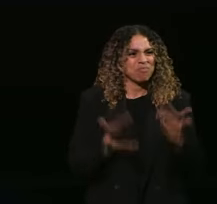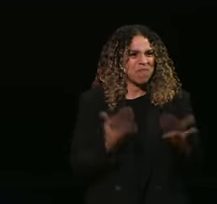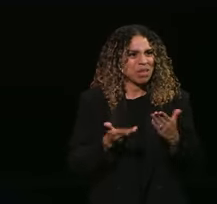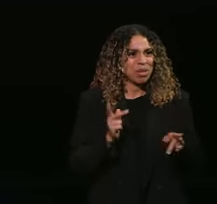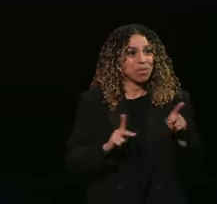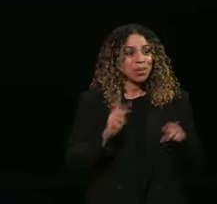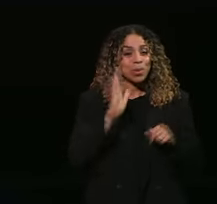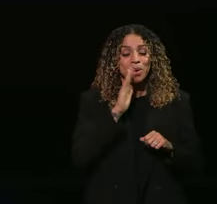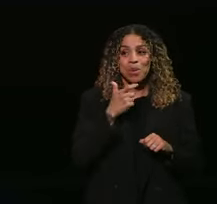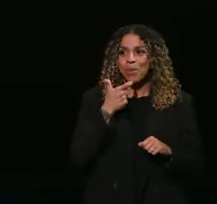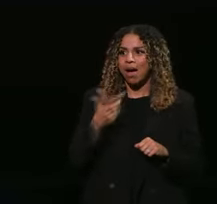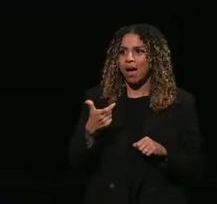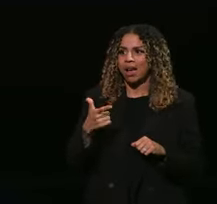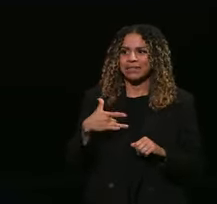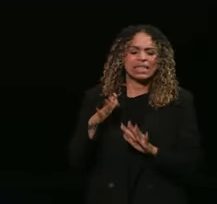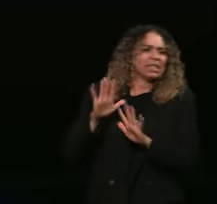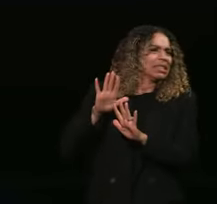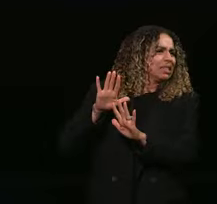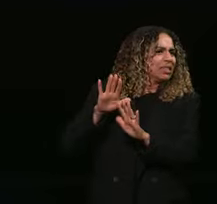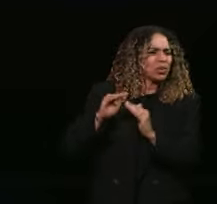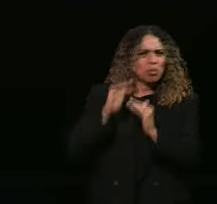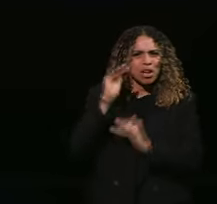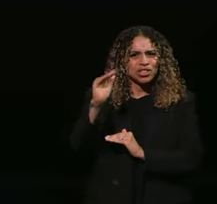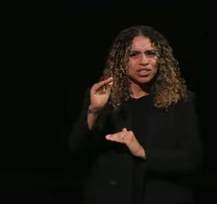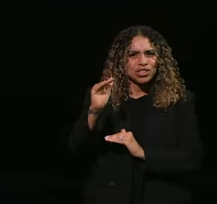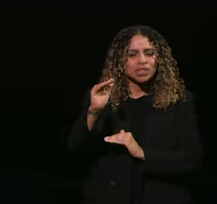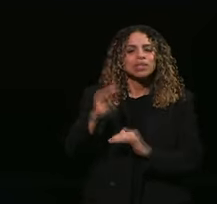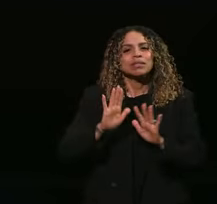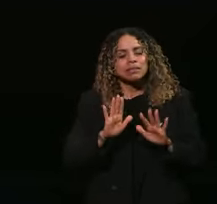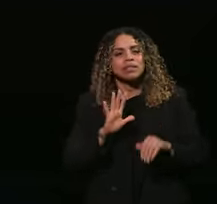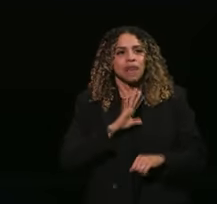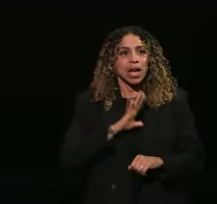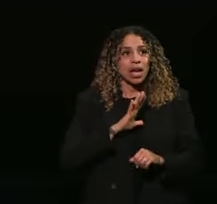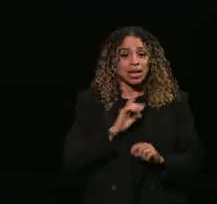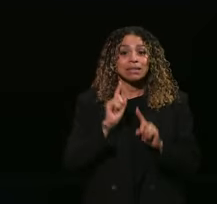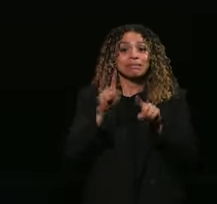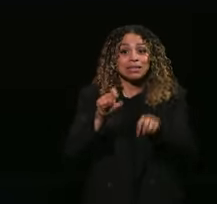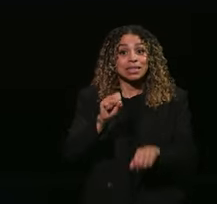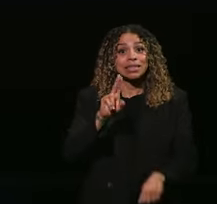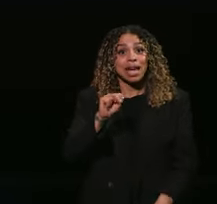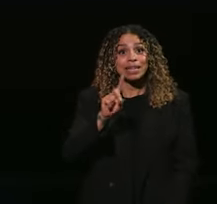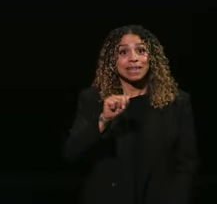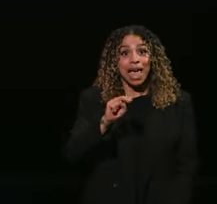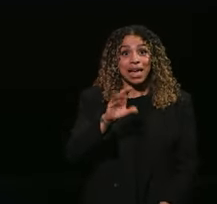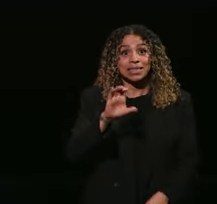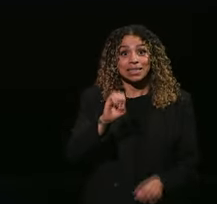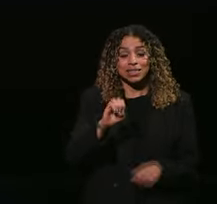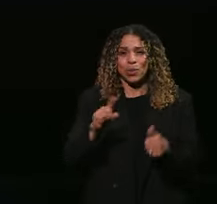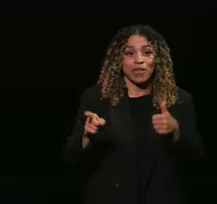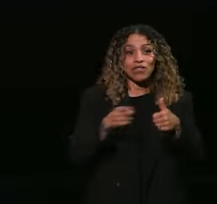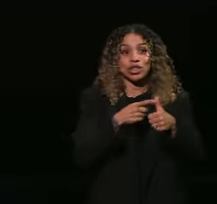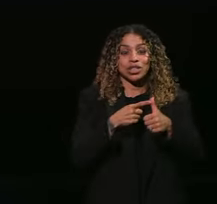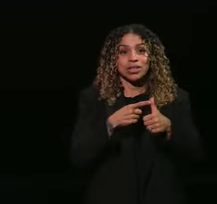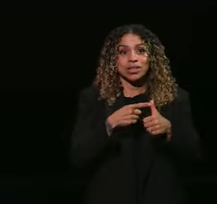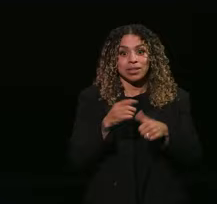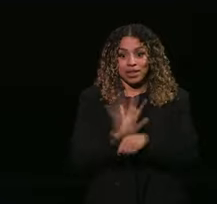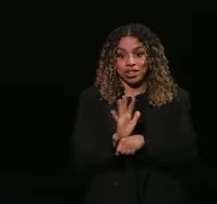for the people, for the audiences. So when we went to the Sundance and when the first screening happened, we were